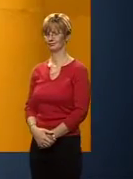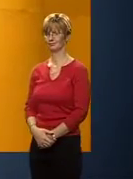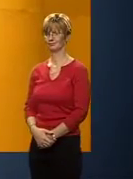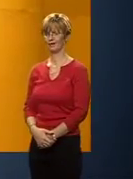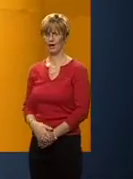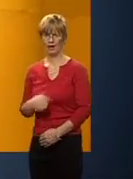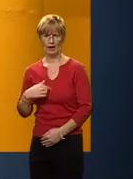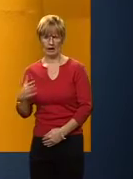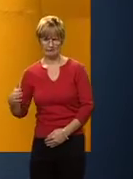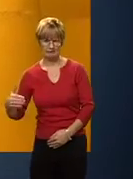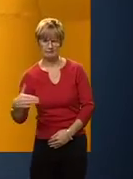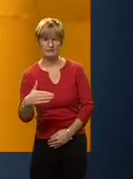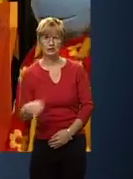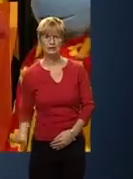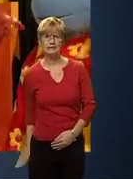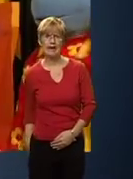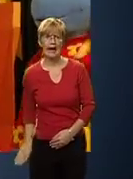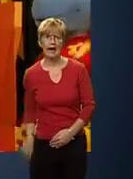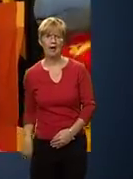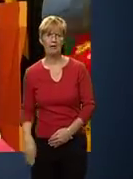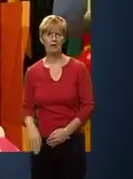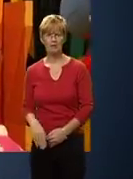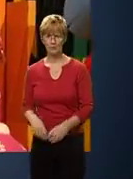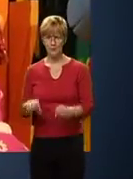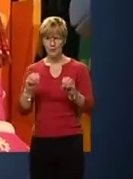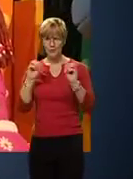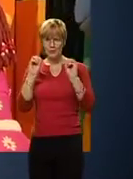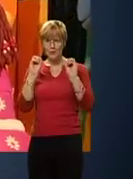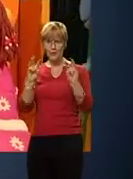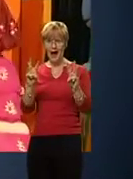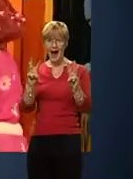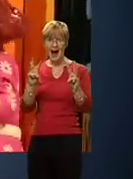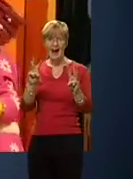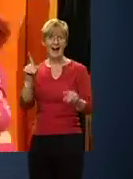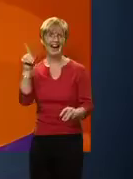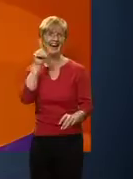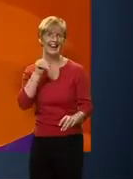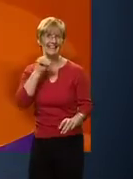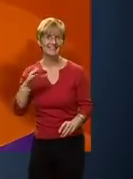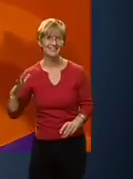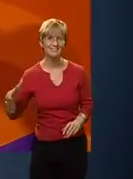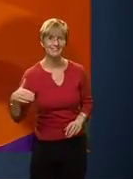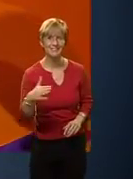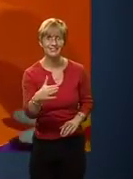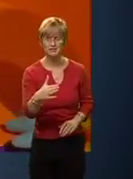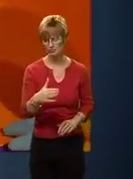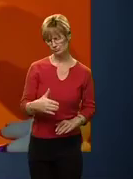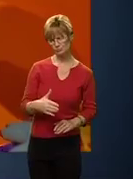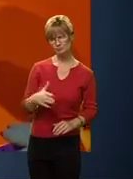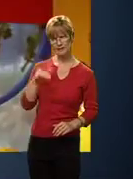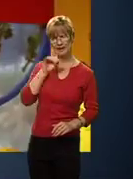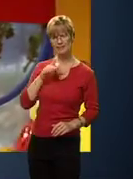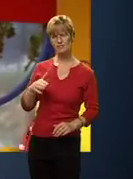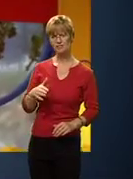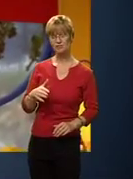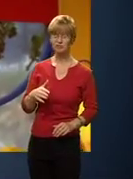Oh, and I've got your fish's tail. Oh, wowee, a ladyfish. Ladyfish?